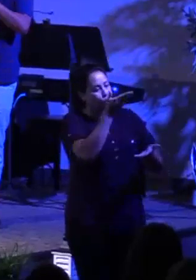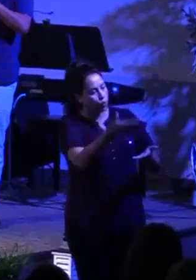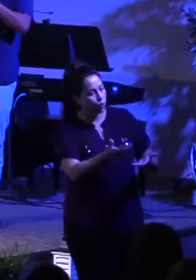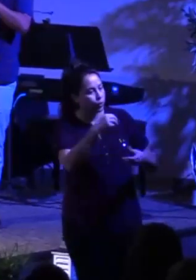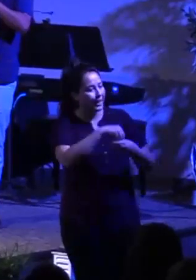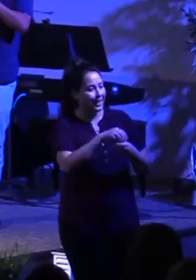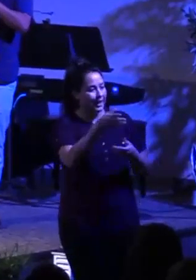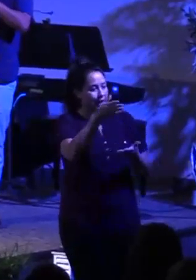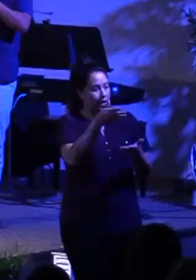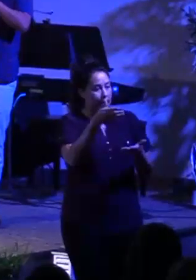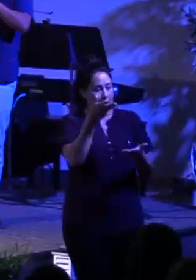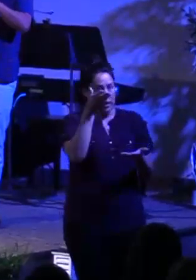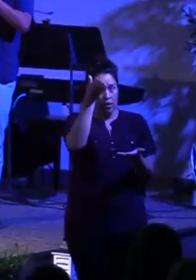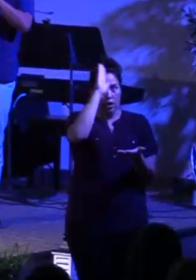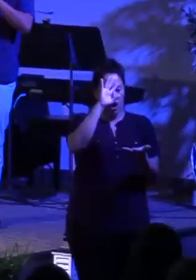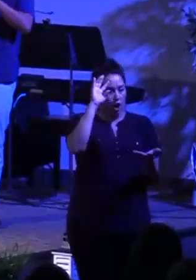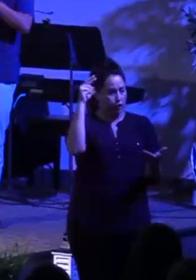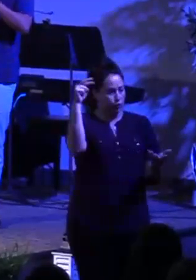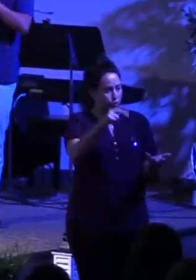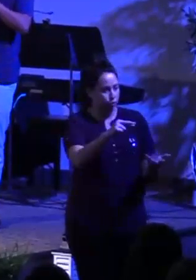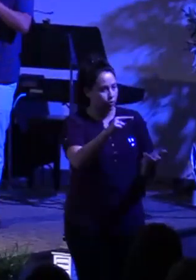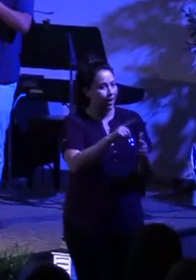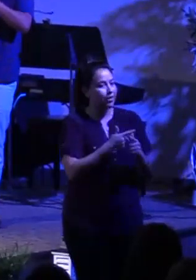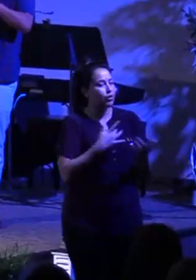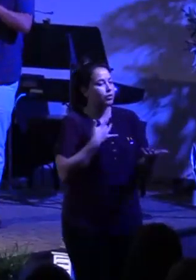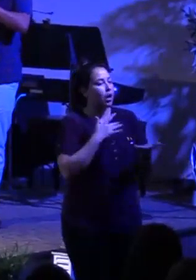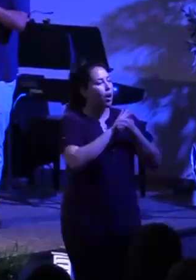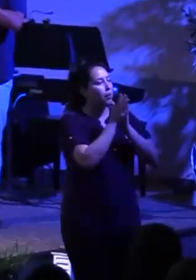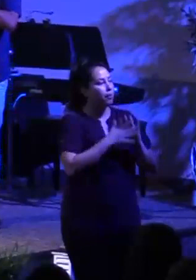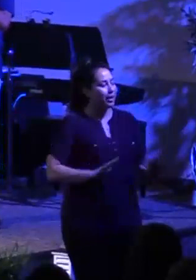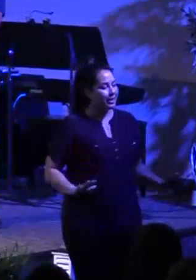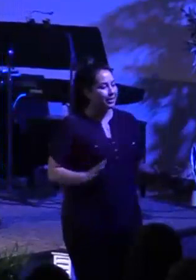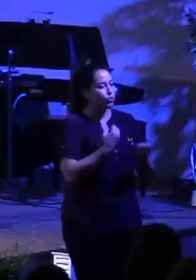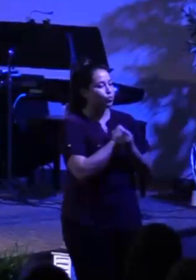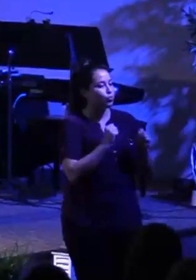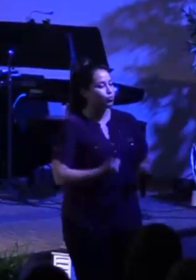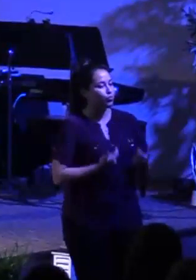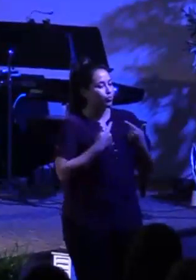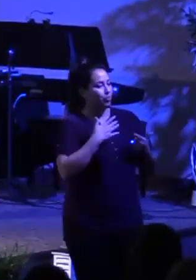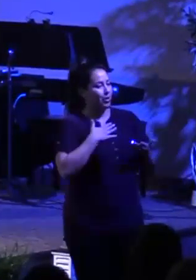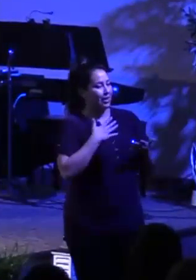presence. And peace has been restored to me. You literally see the journey,